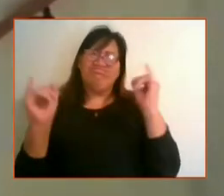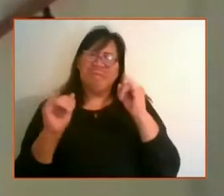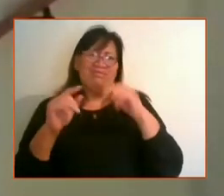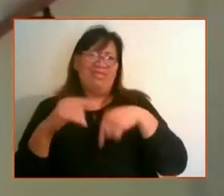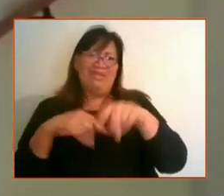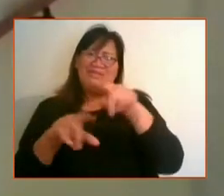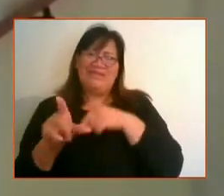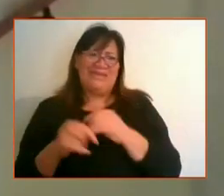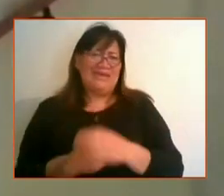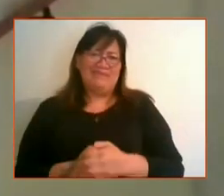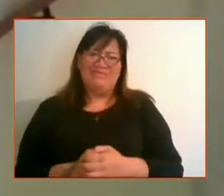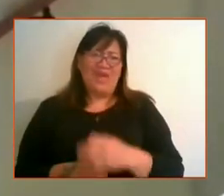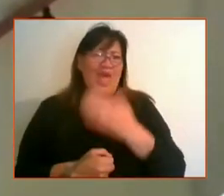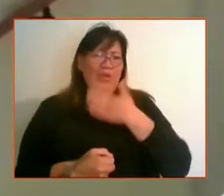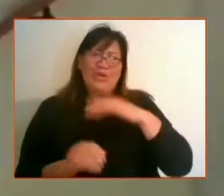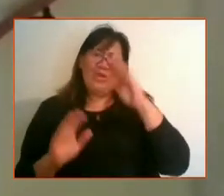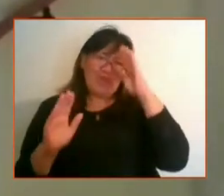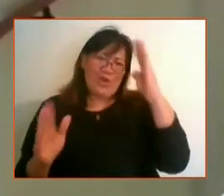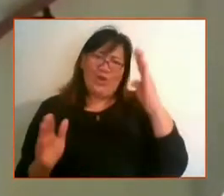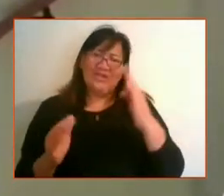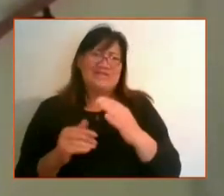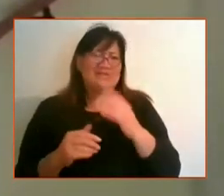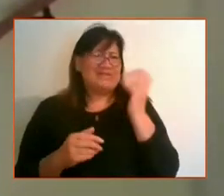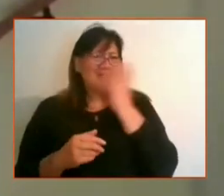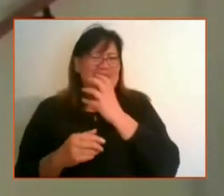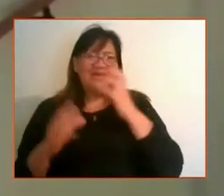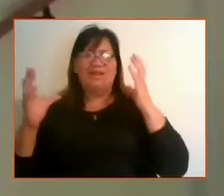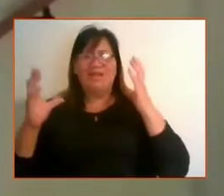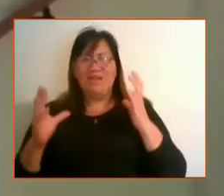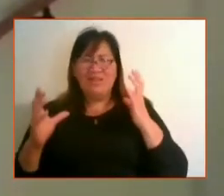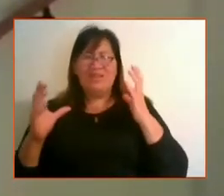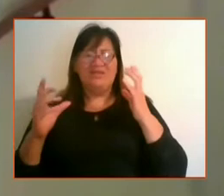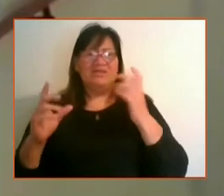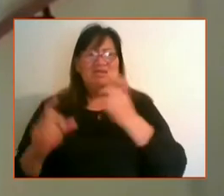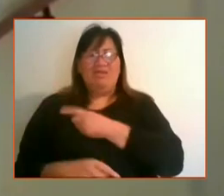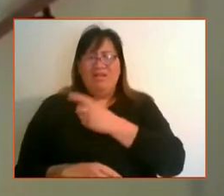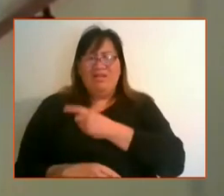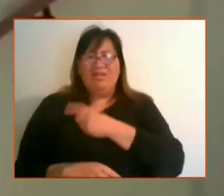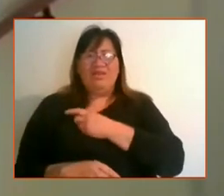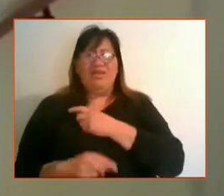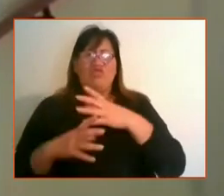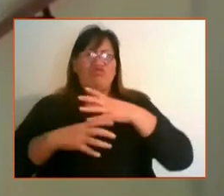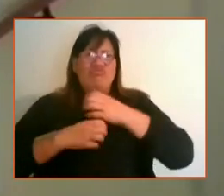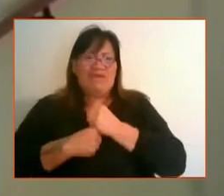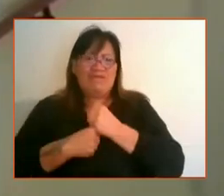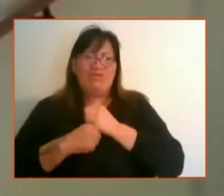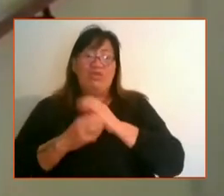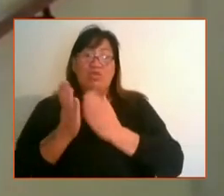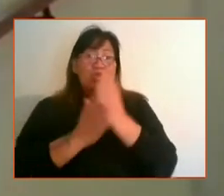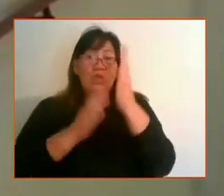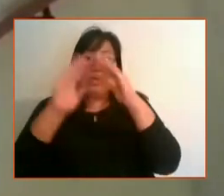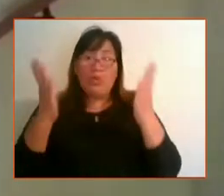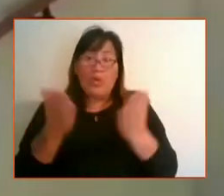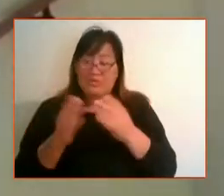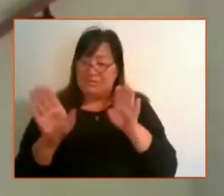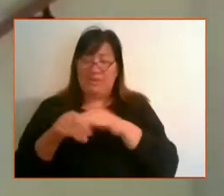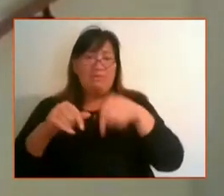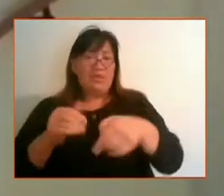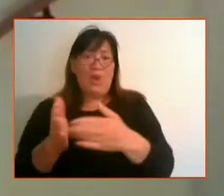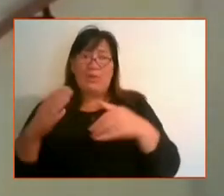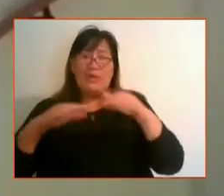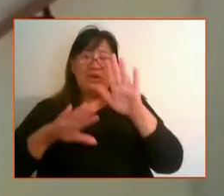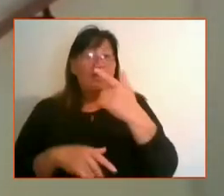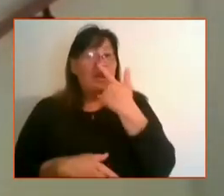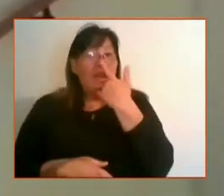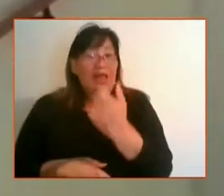to acknowledge that the anxiety, the despair and the grief around the world and back here in Aotearoa. We've been lucky that